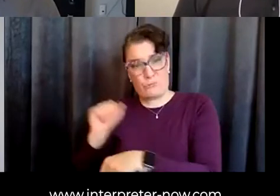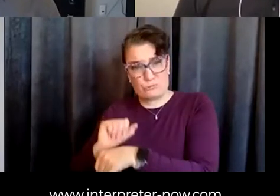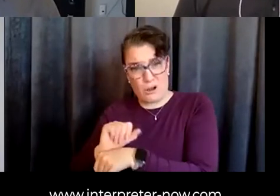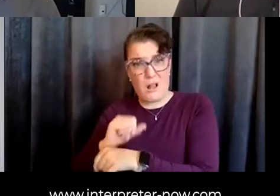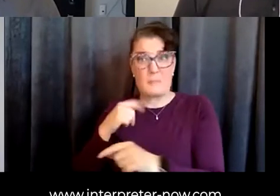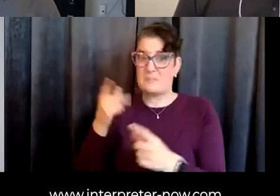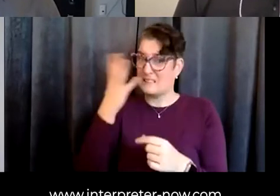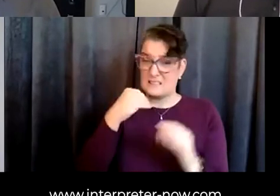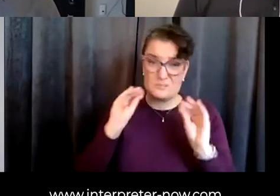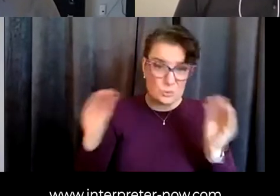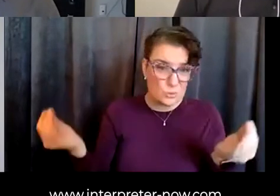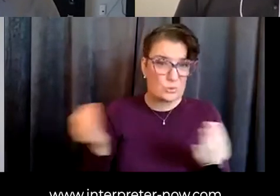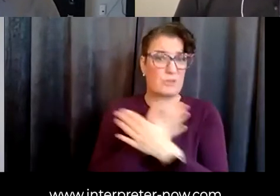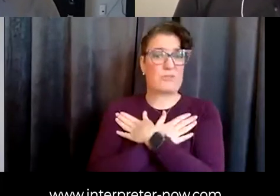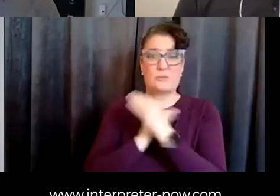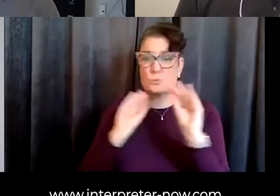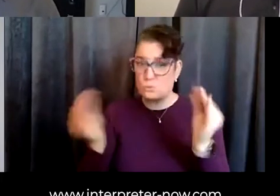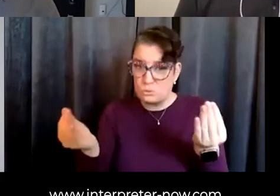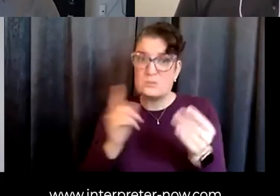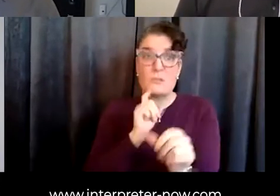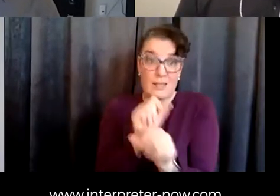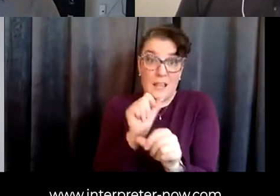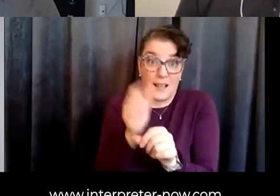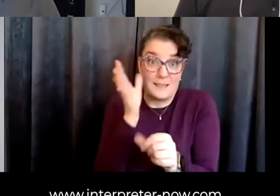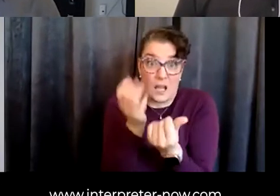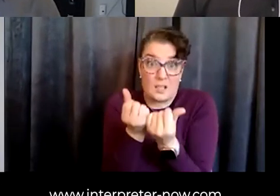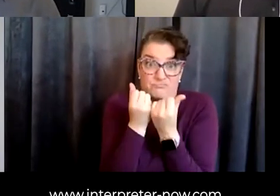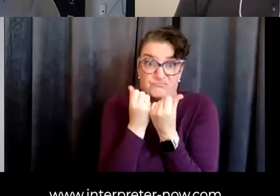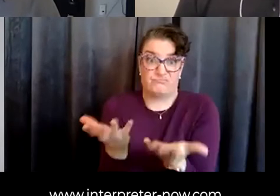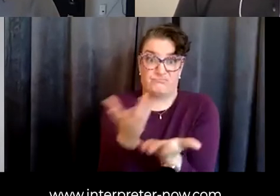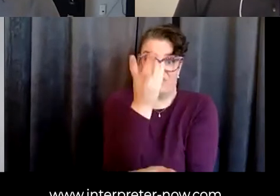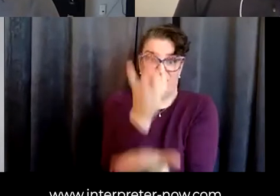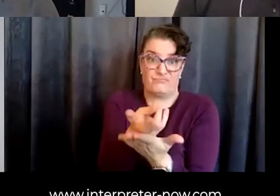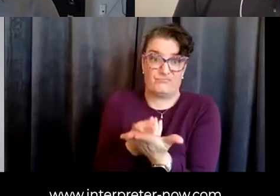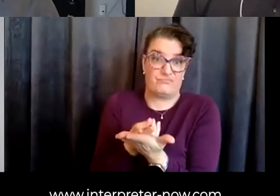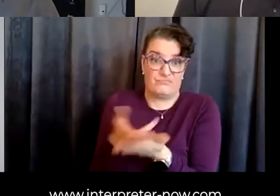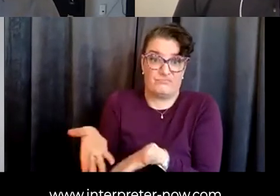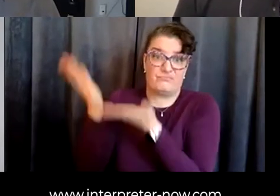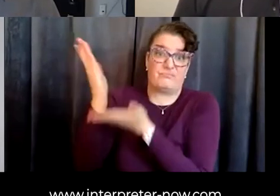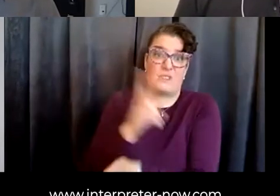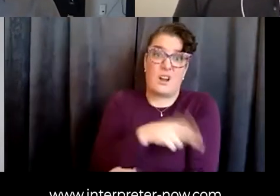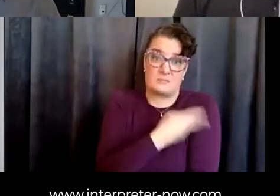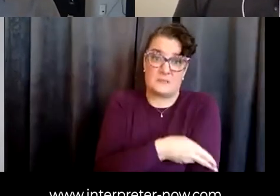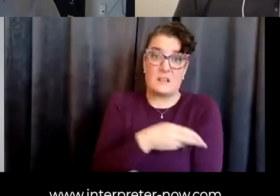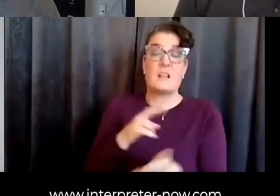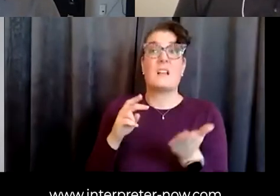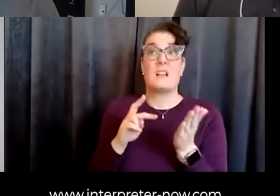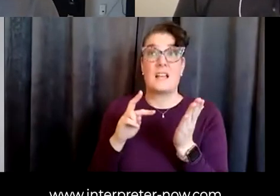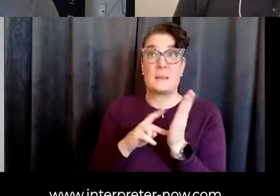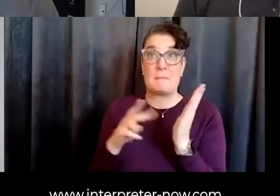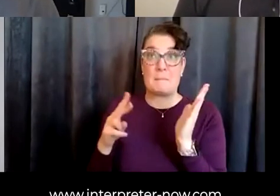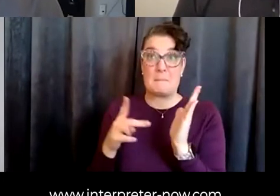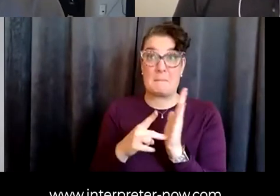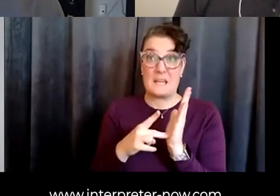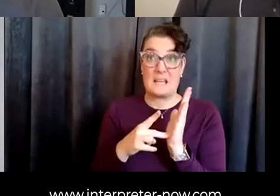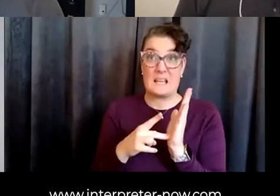any sleep and rest. And so it was literally exhaustion, burnout that put him in the hospital, which then meant myself